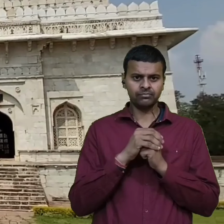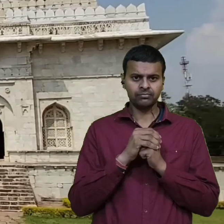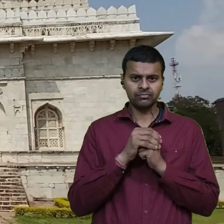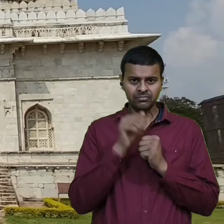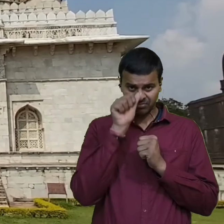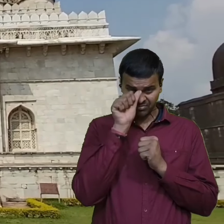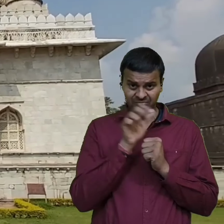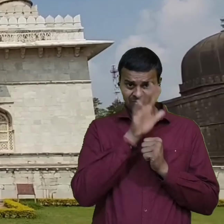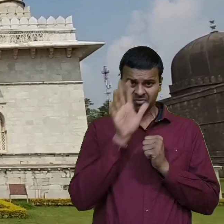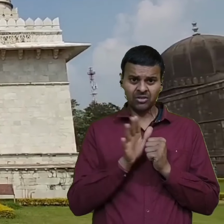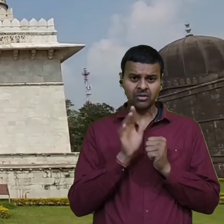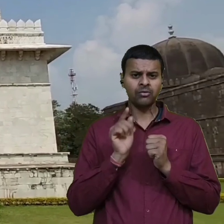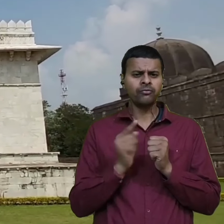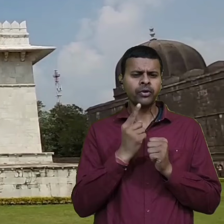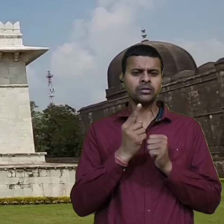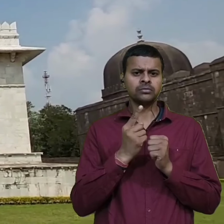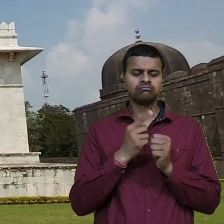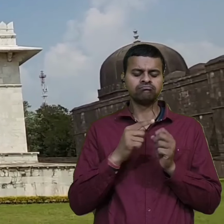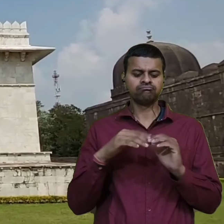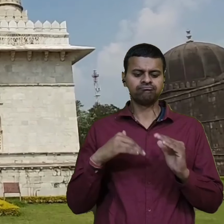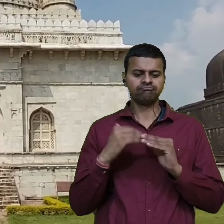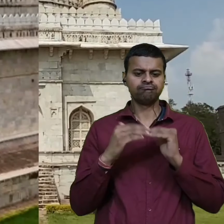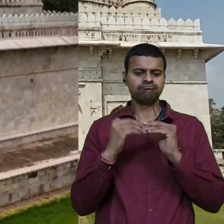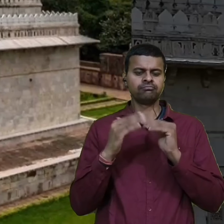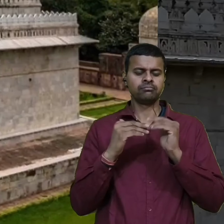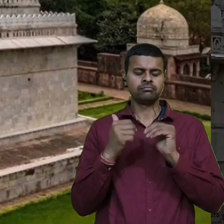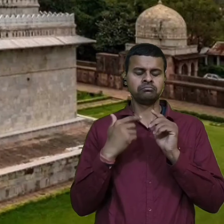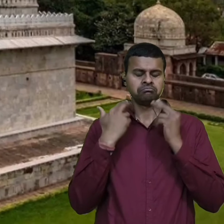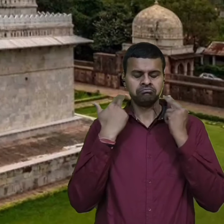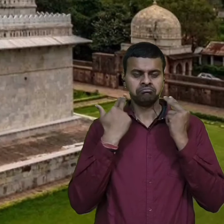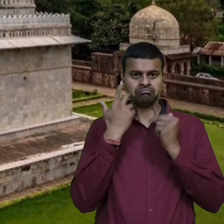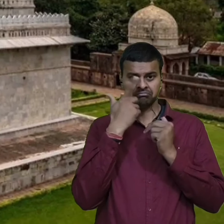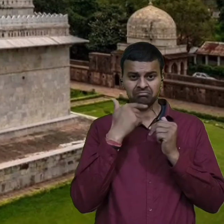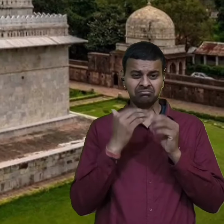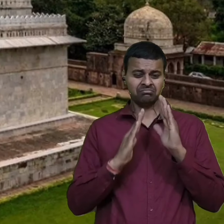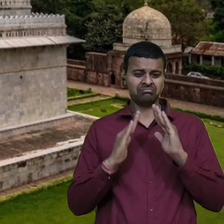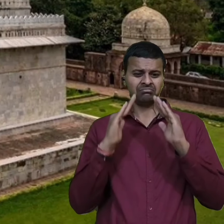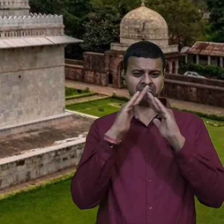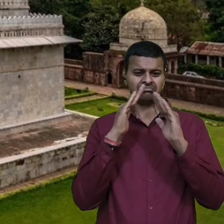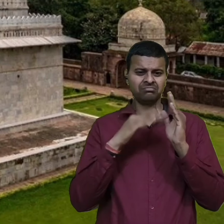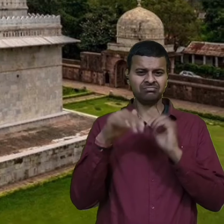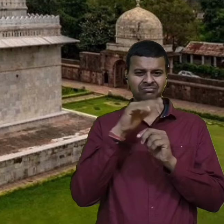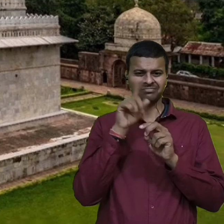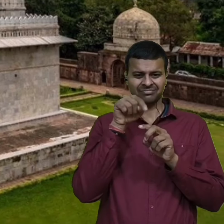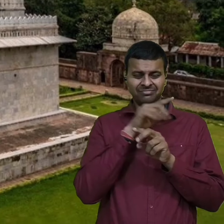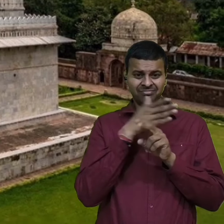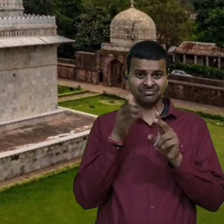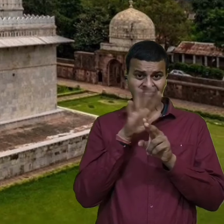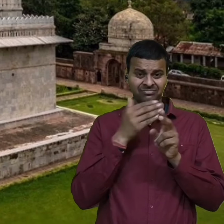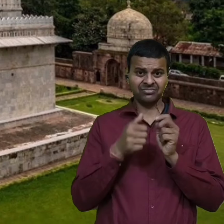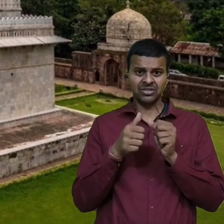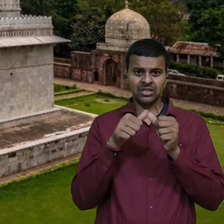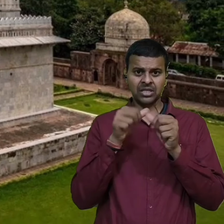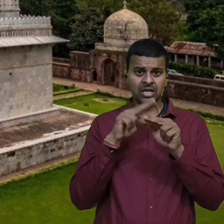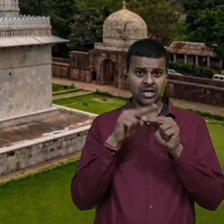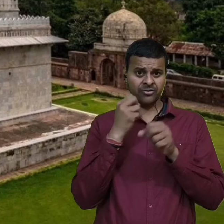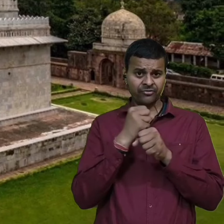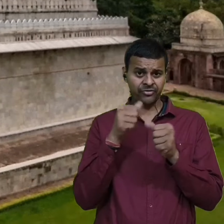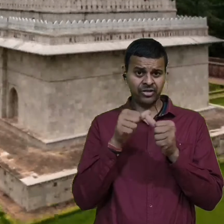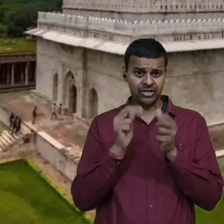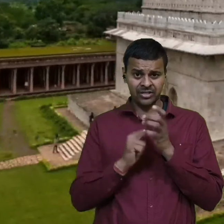of Afghan architecture. It is famous for its magnificent dome, exquisite marble lattice works,